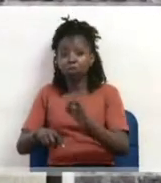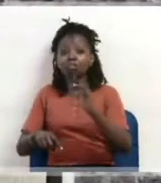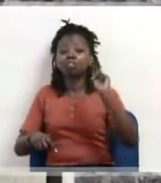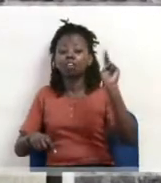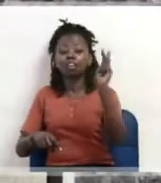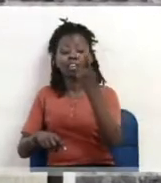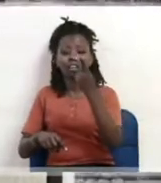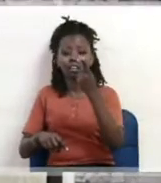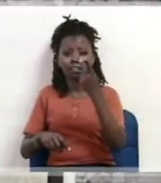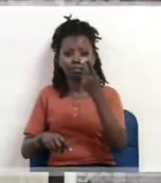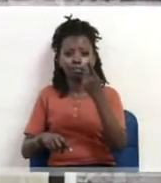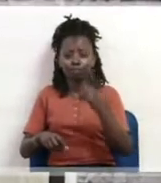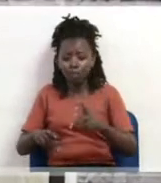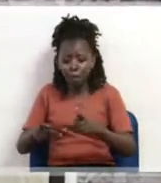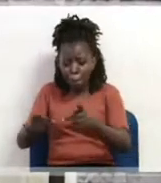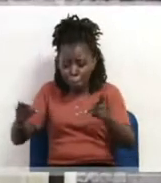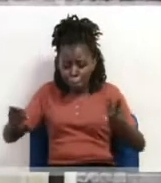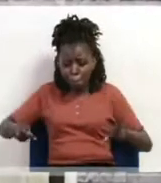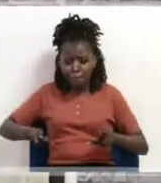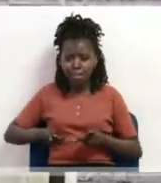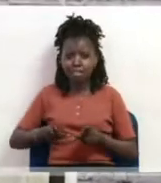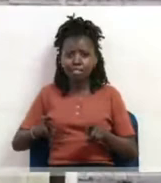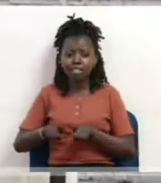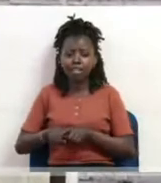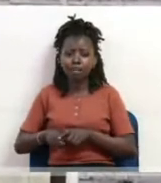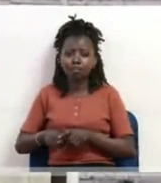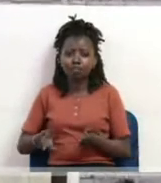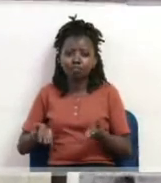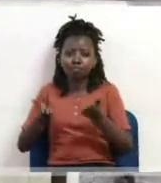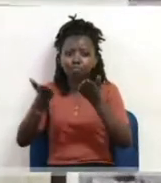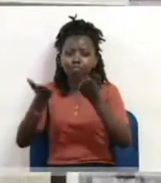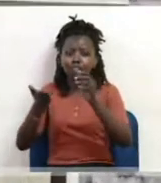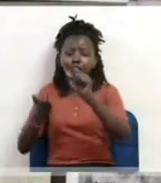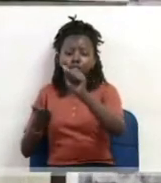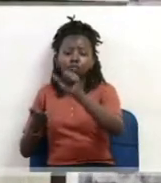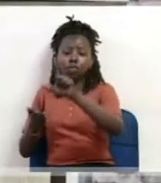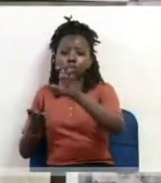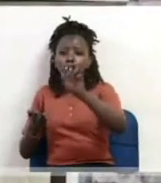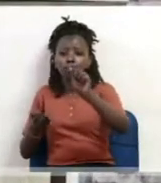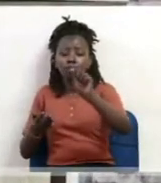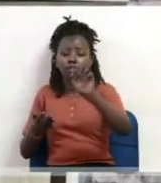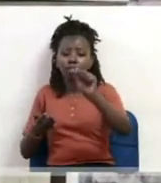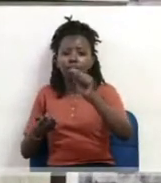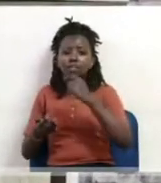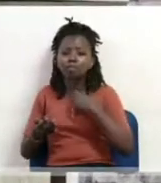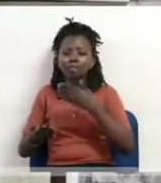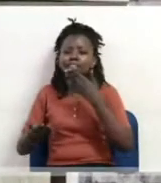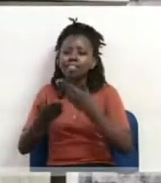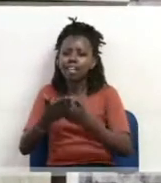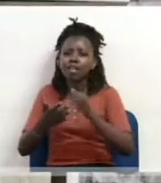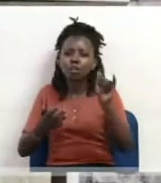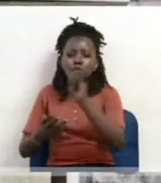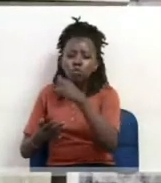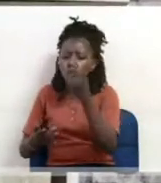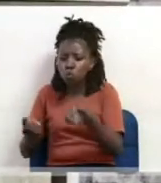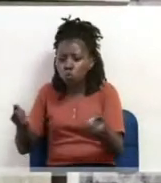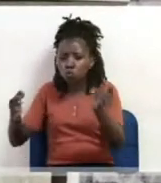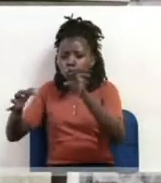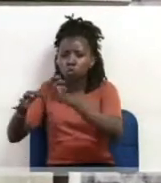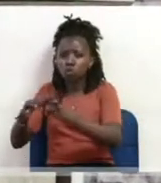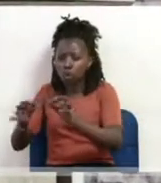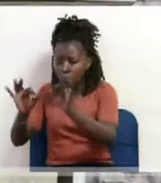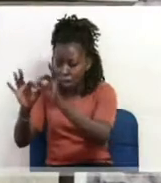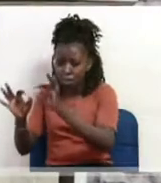altar. And I thank God for you that have joined our 24/7 prayer that we have been praying. We are making sure the altar